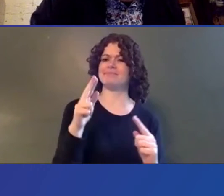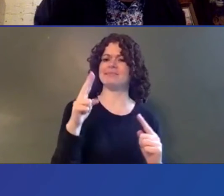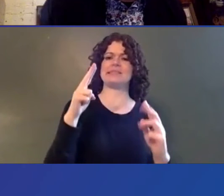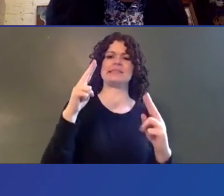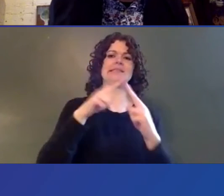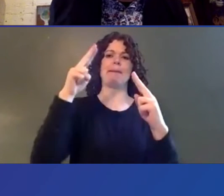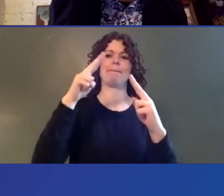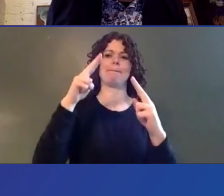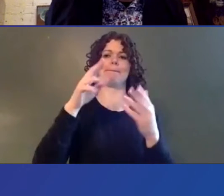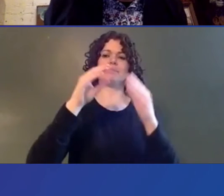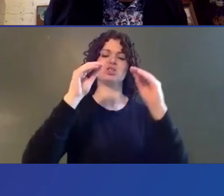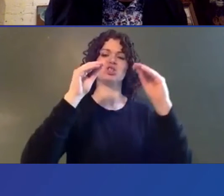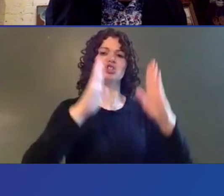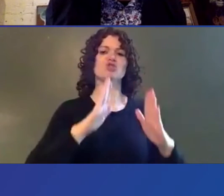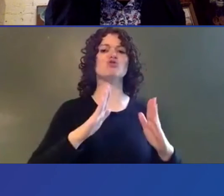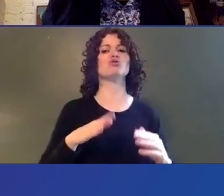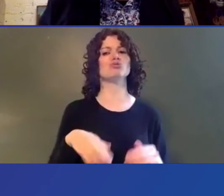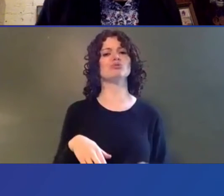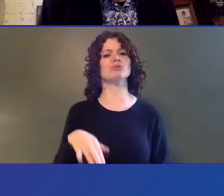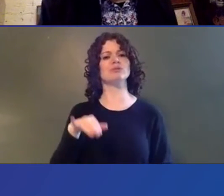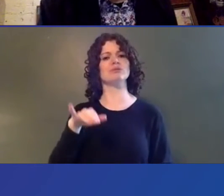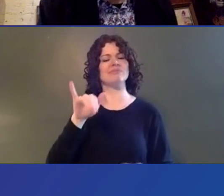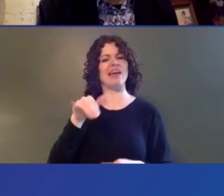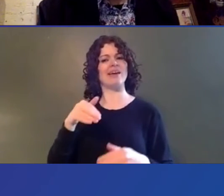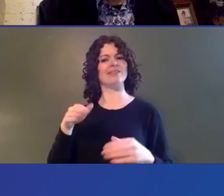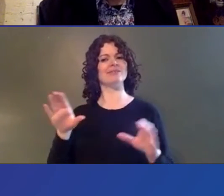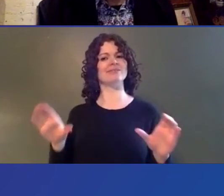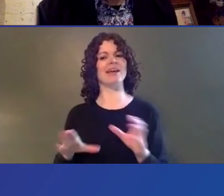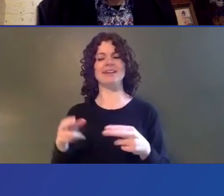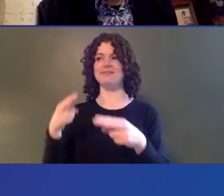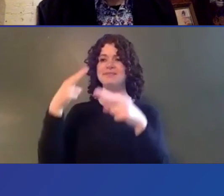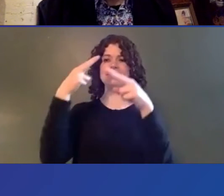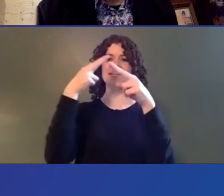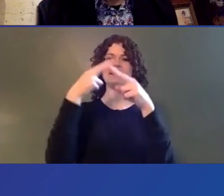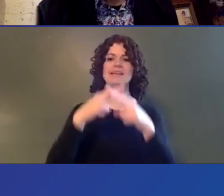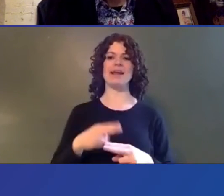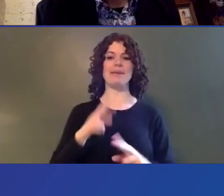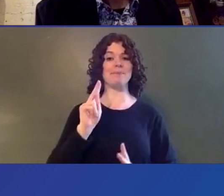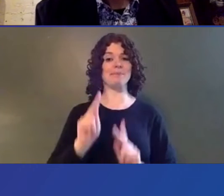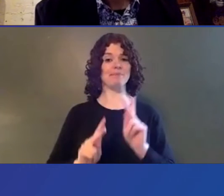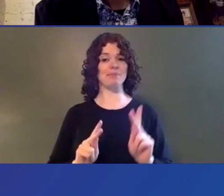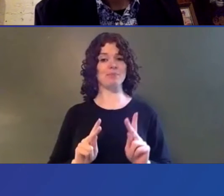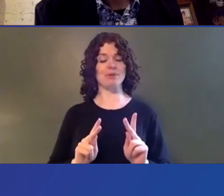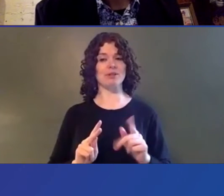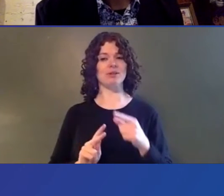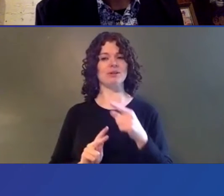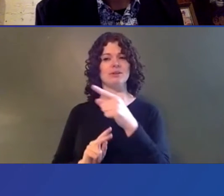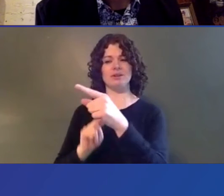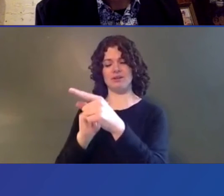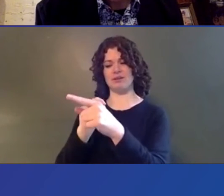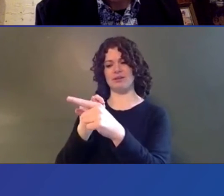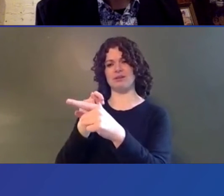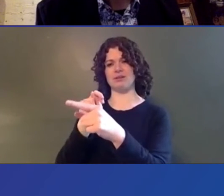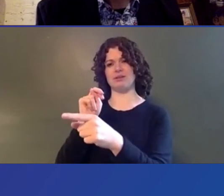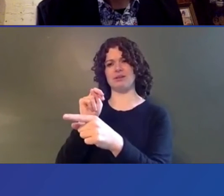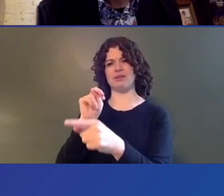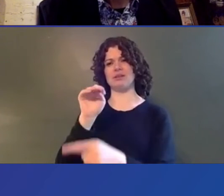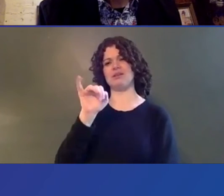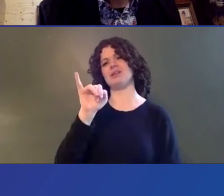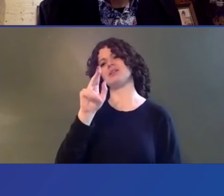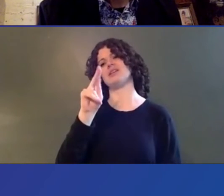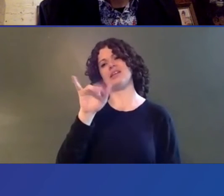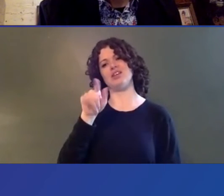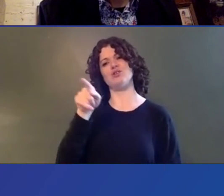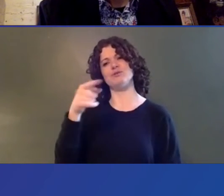the naming of, and I think Nikki, you said this in a different way than I'm saying it now, but the